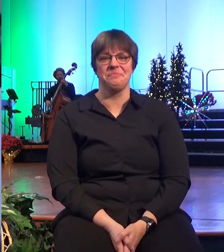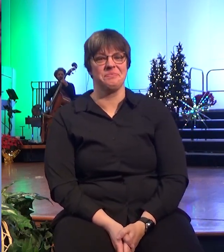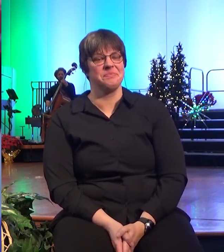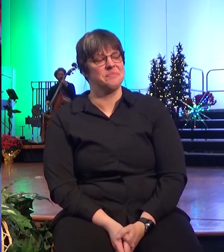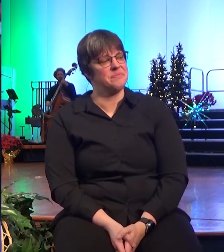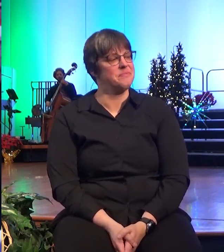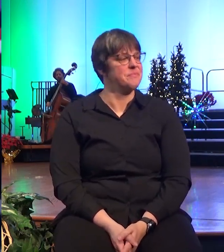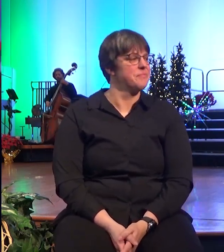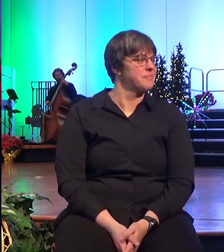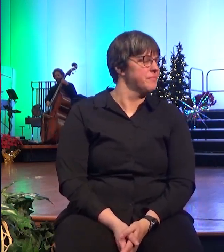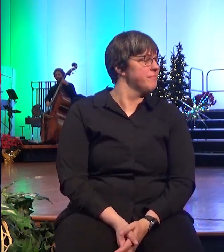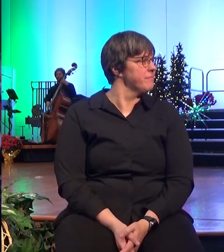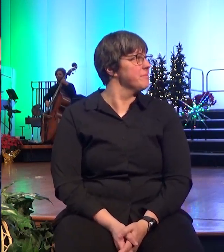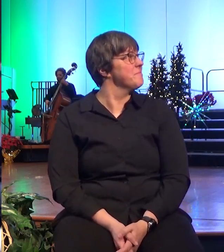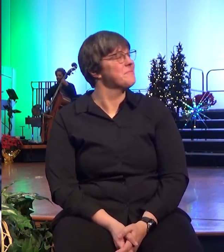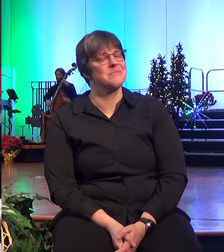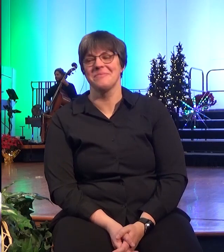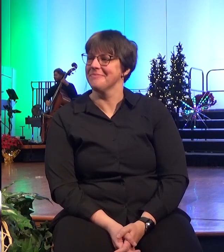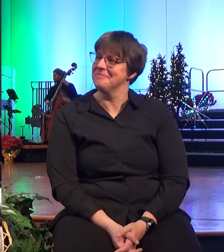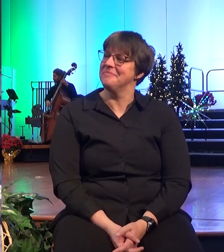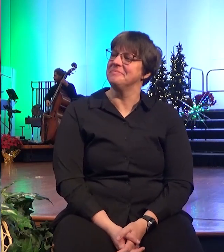Up you go, Frosty. Yeah.